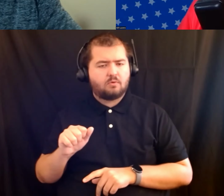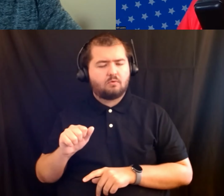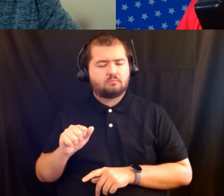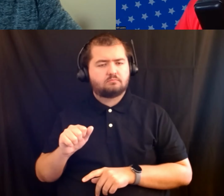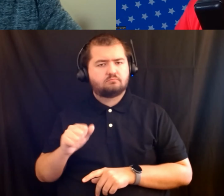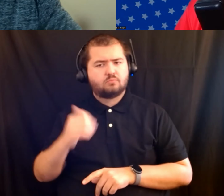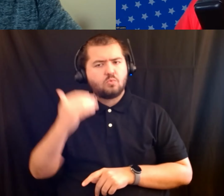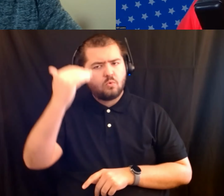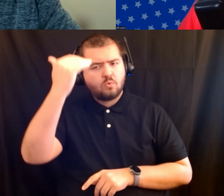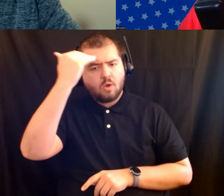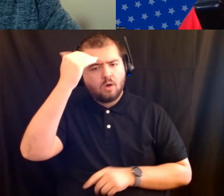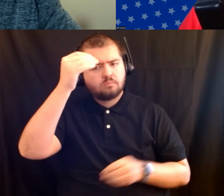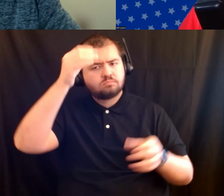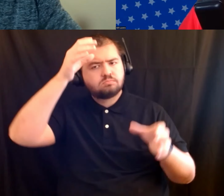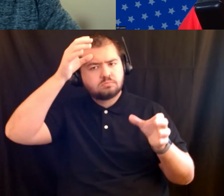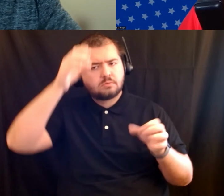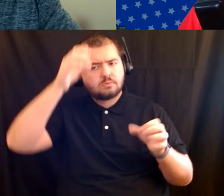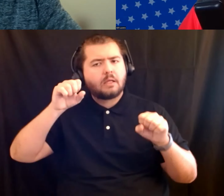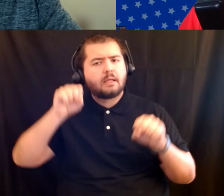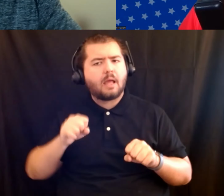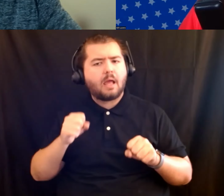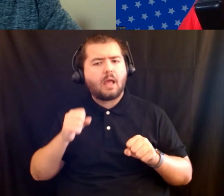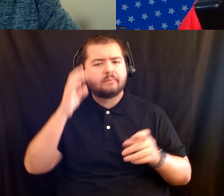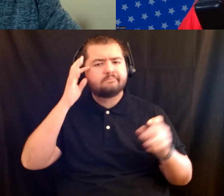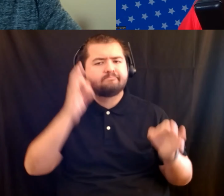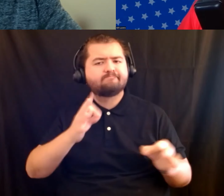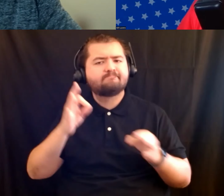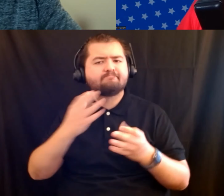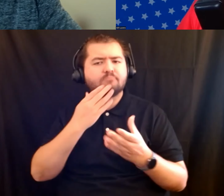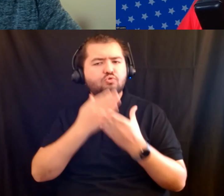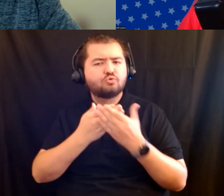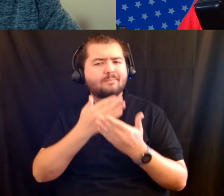way that they can make informed choices.